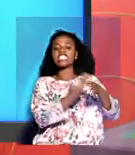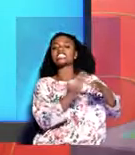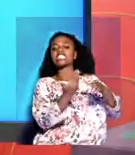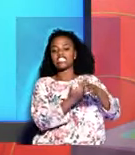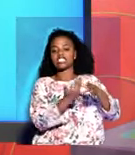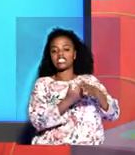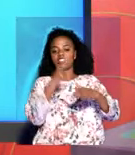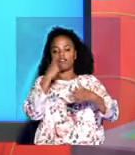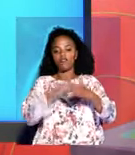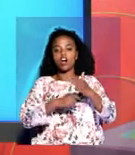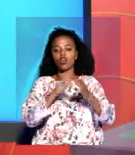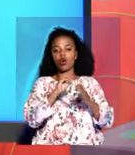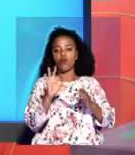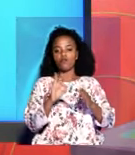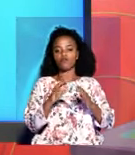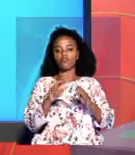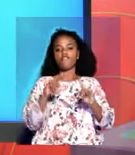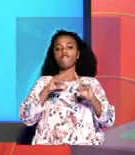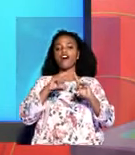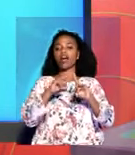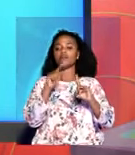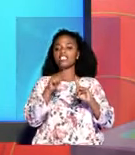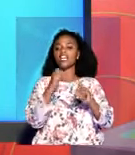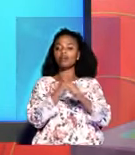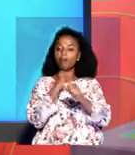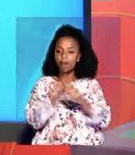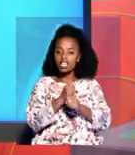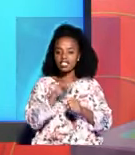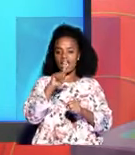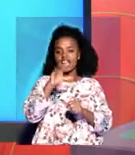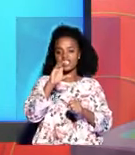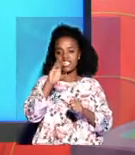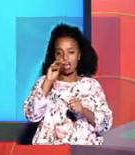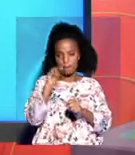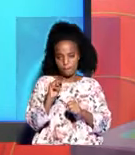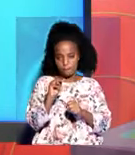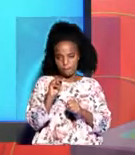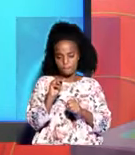restrict the values of the variable that make the